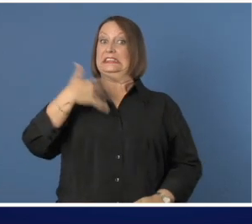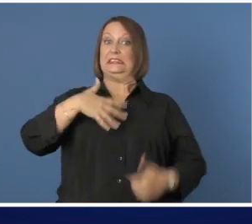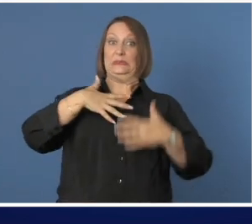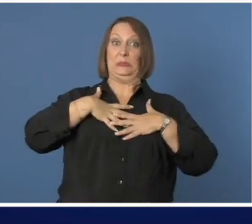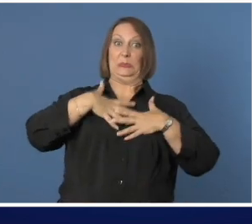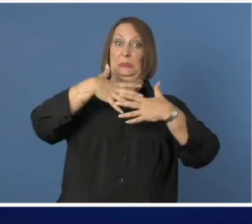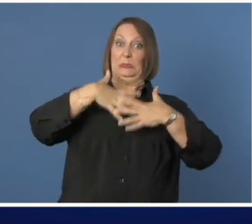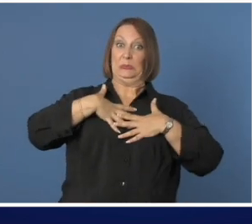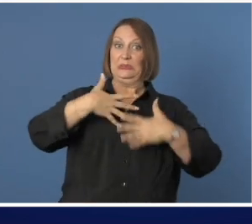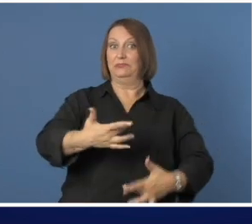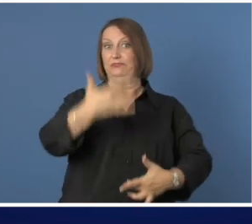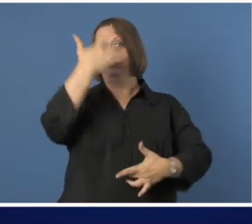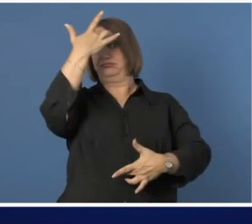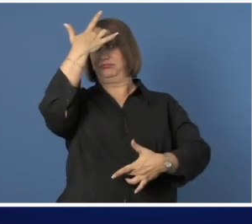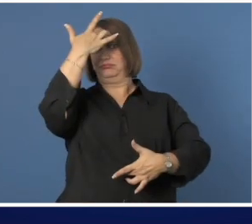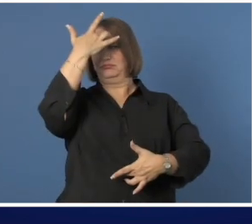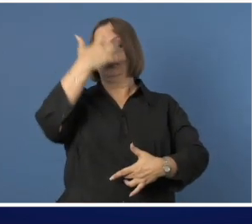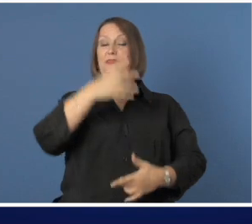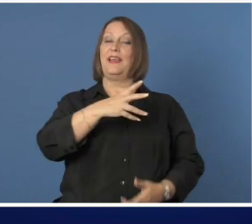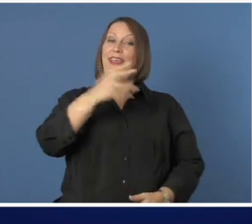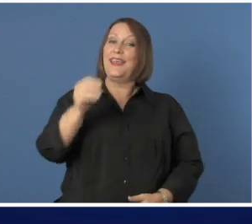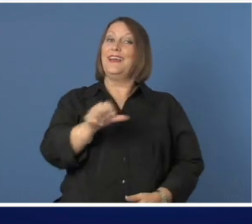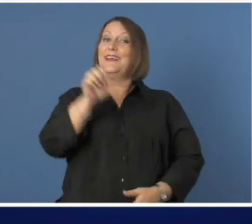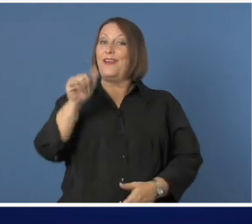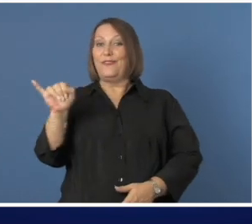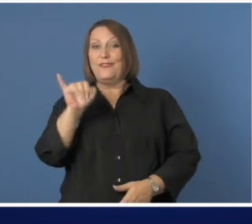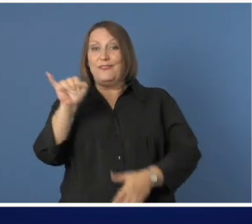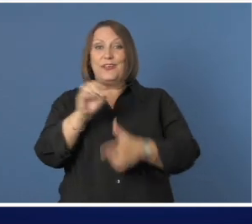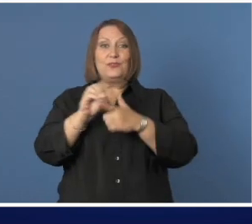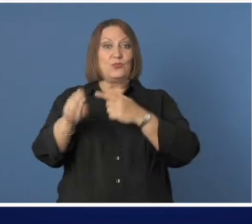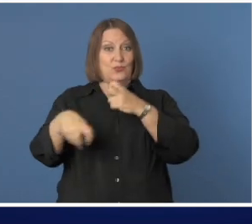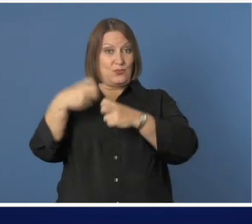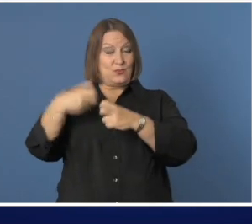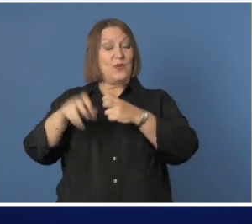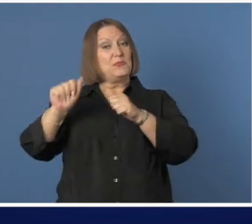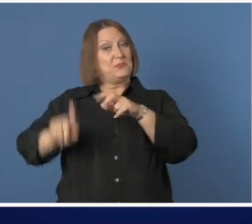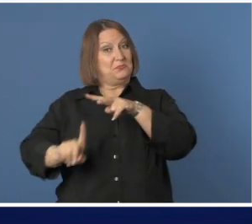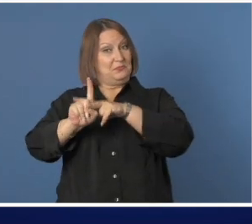and other life-threatening complications